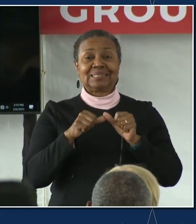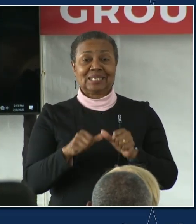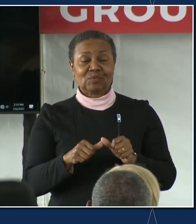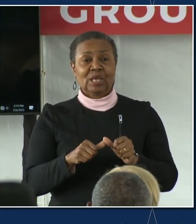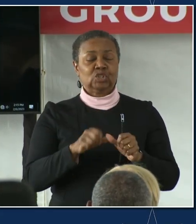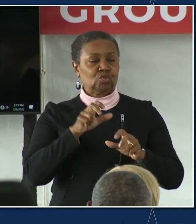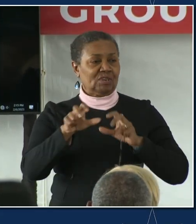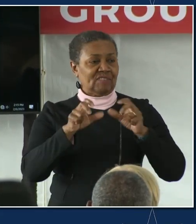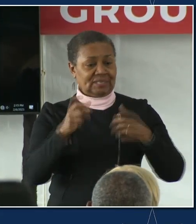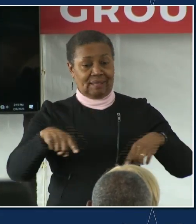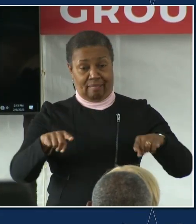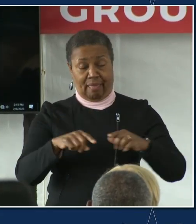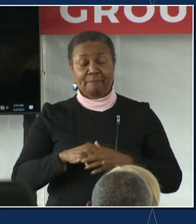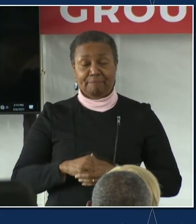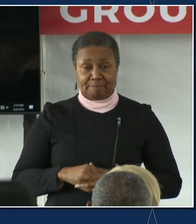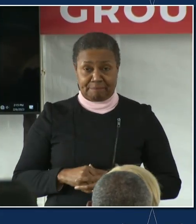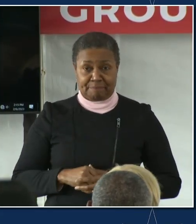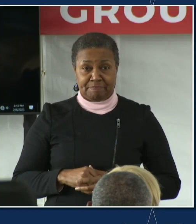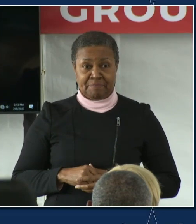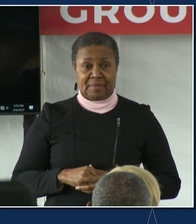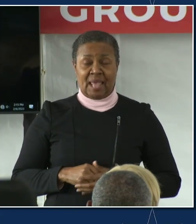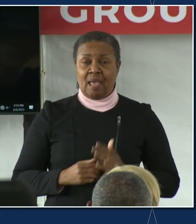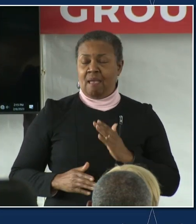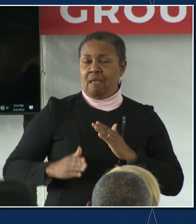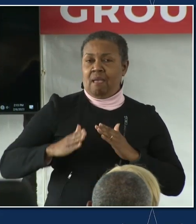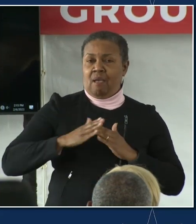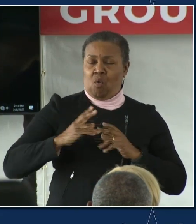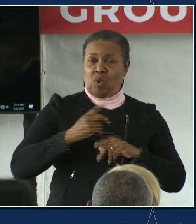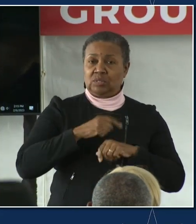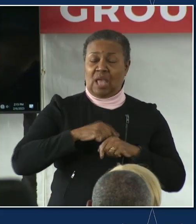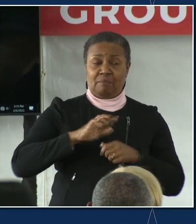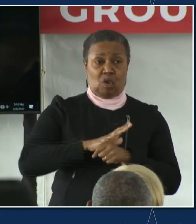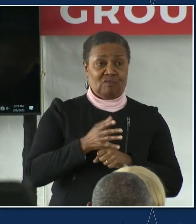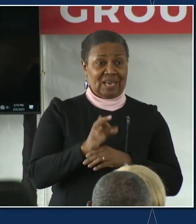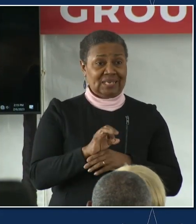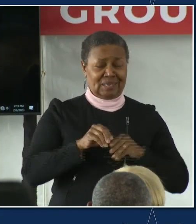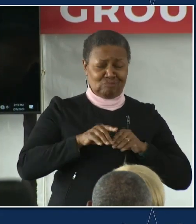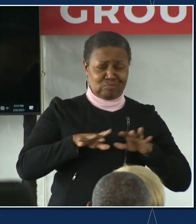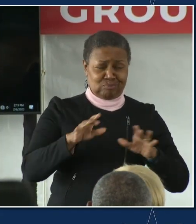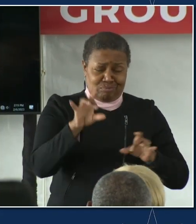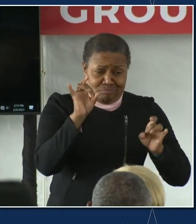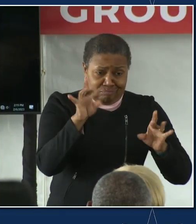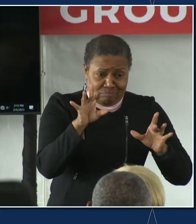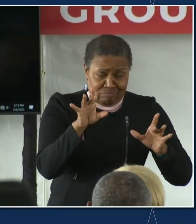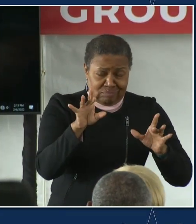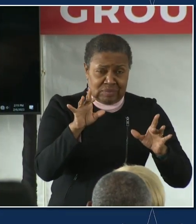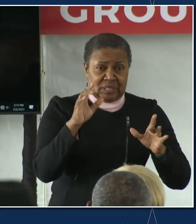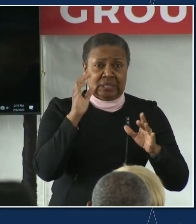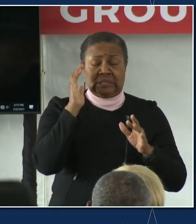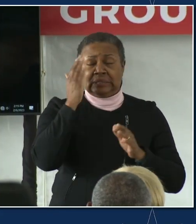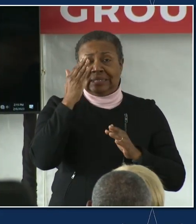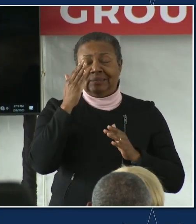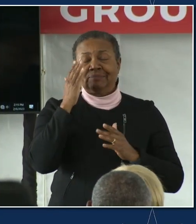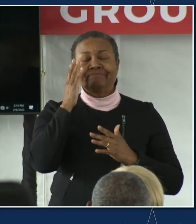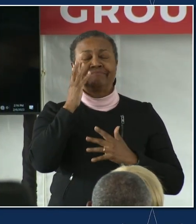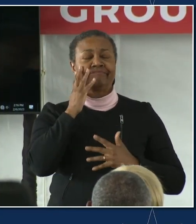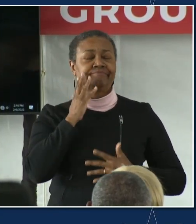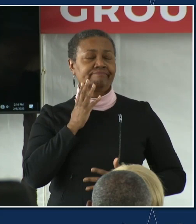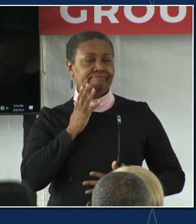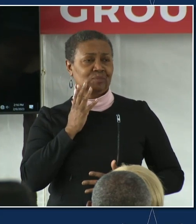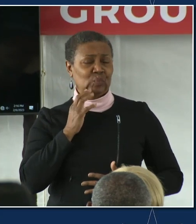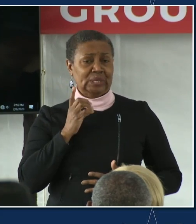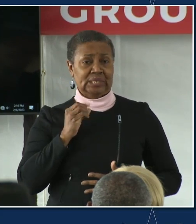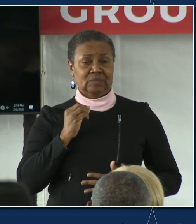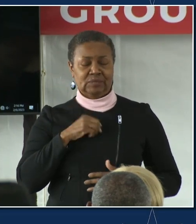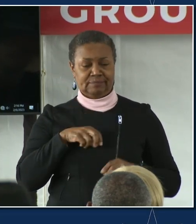to invest in them. And at the height of the pandemic, when things looked really bleak, we did what we always do. We